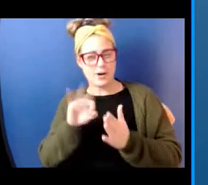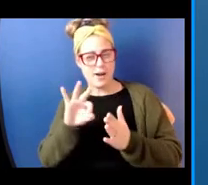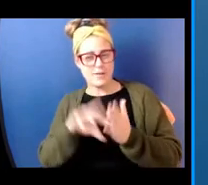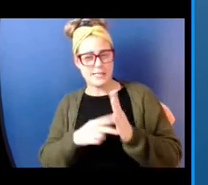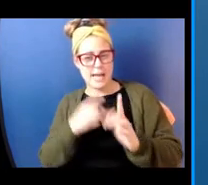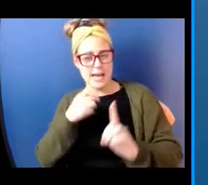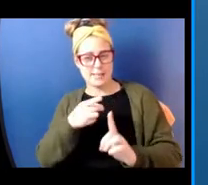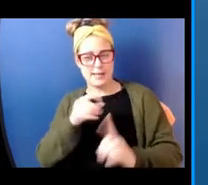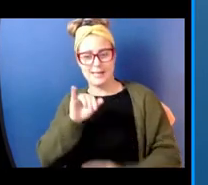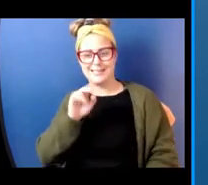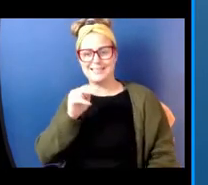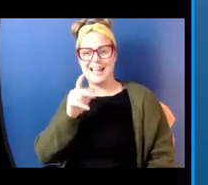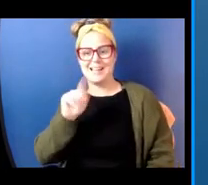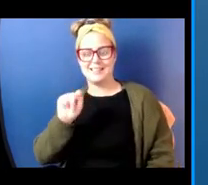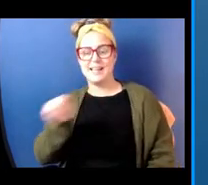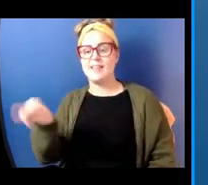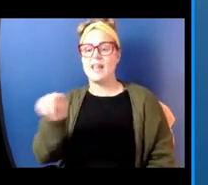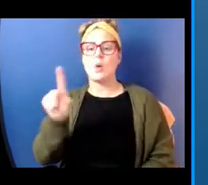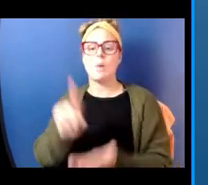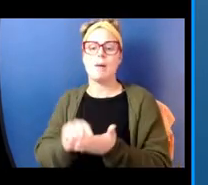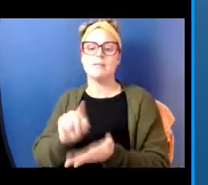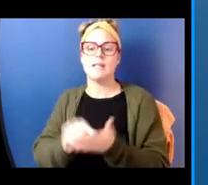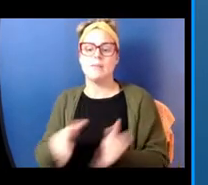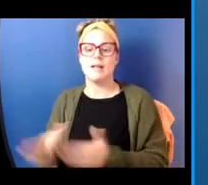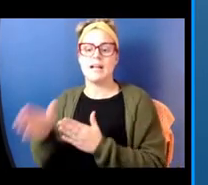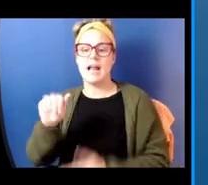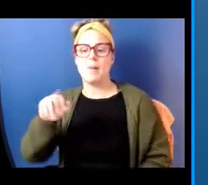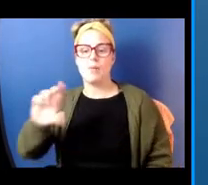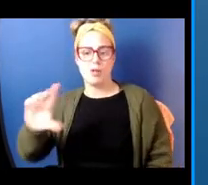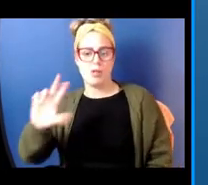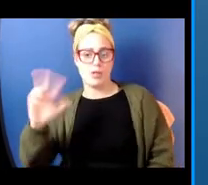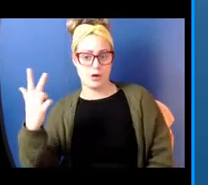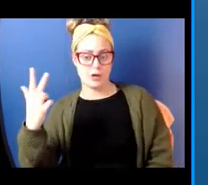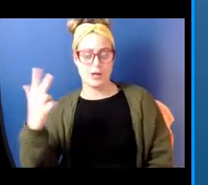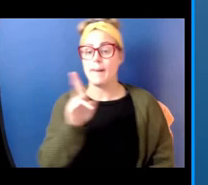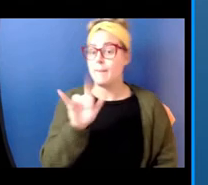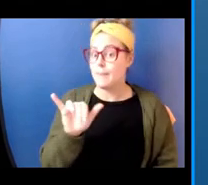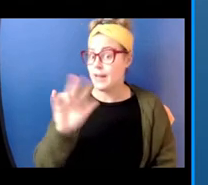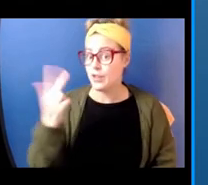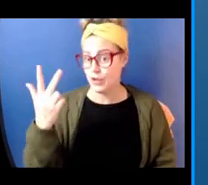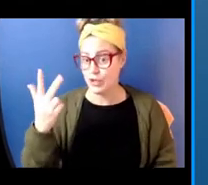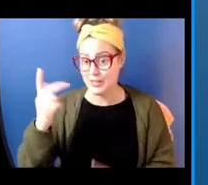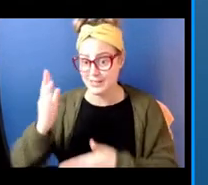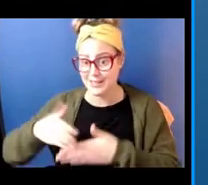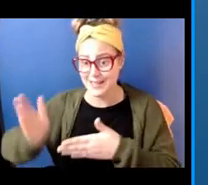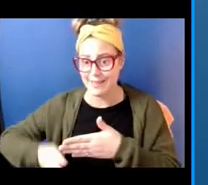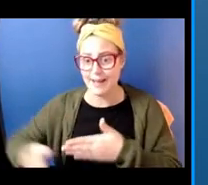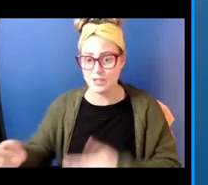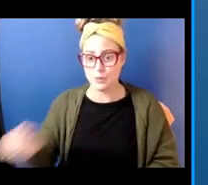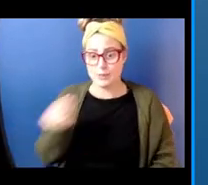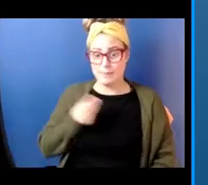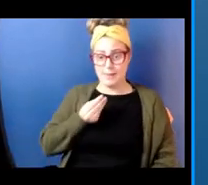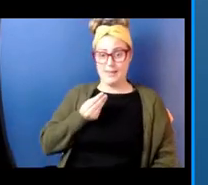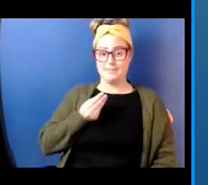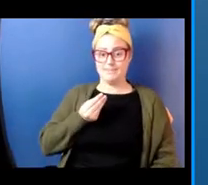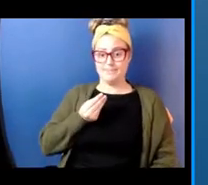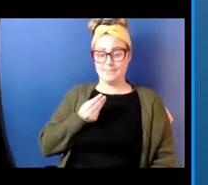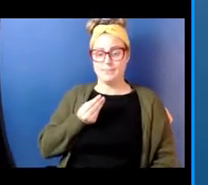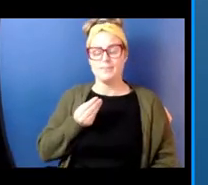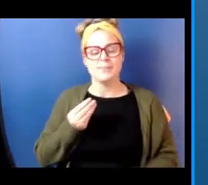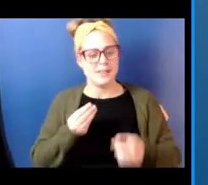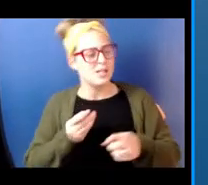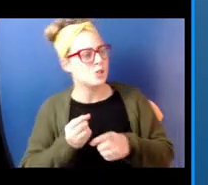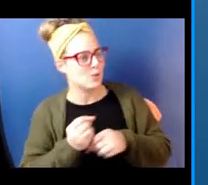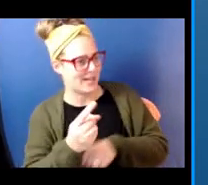their plans by April 3rd and then by May 3rd is the deadline to submit them to us and so after that point unless we have them so it'll be next summer